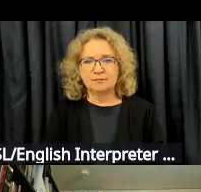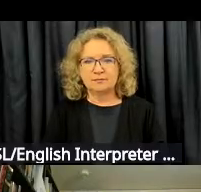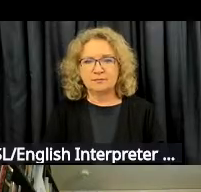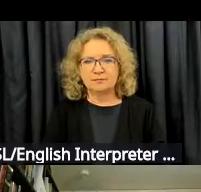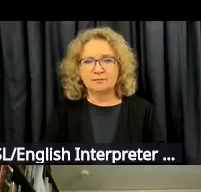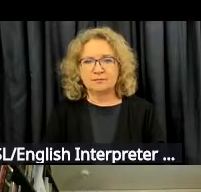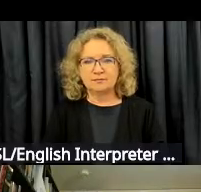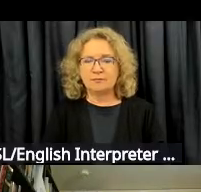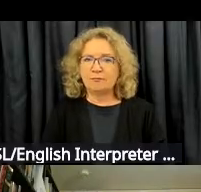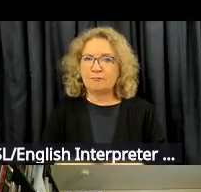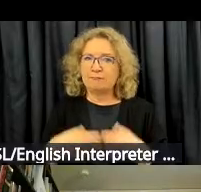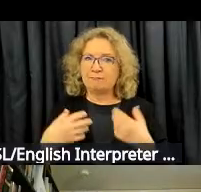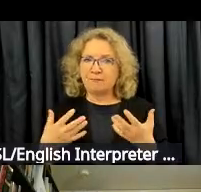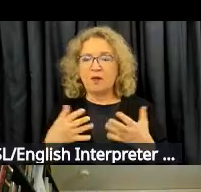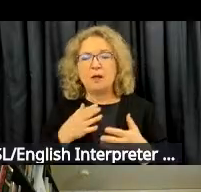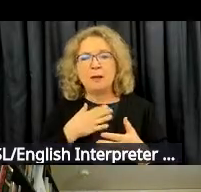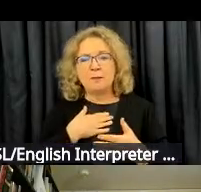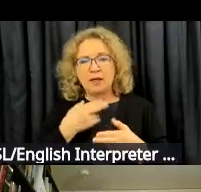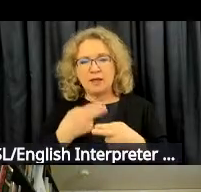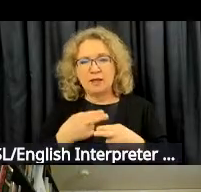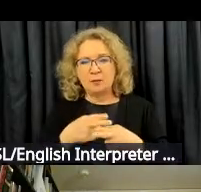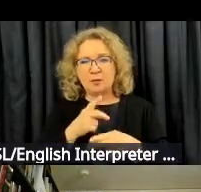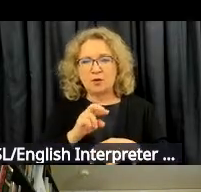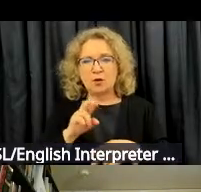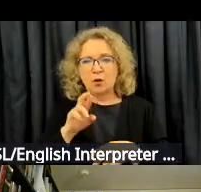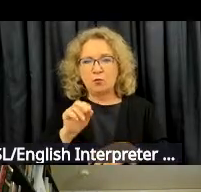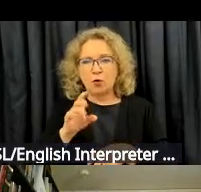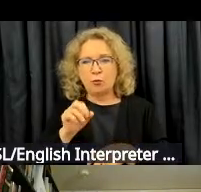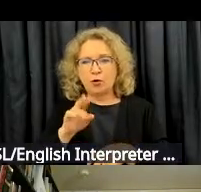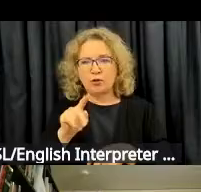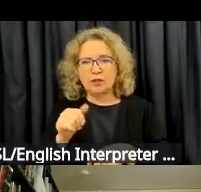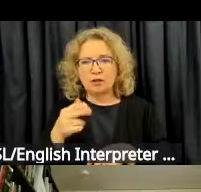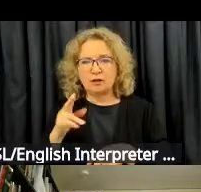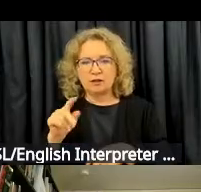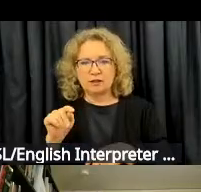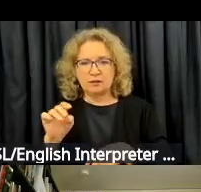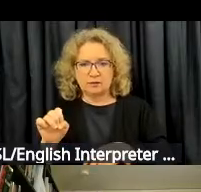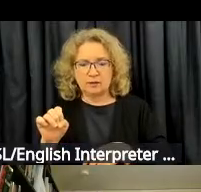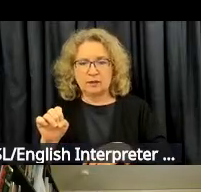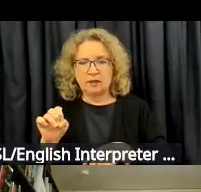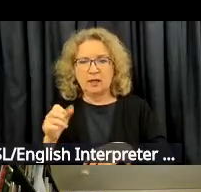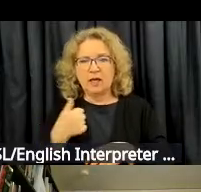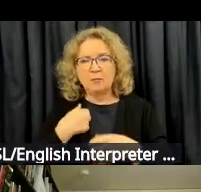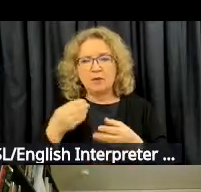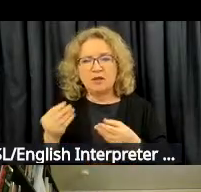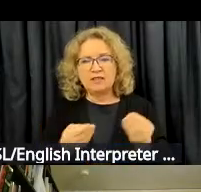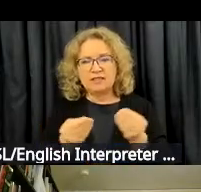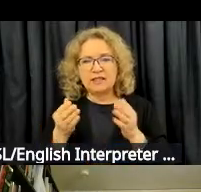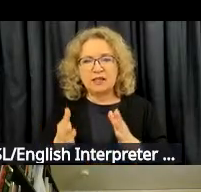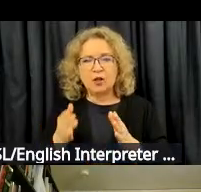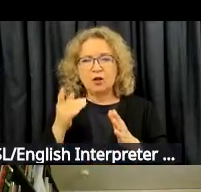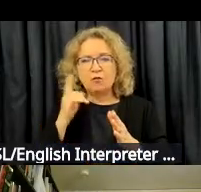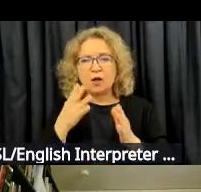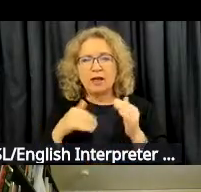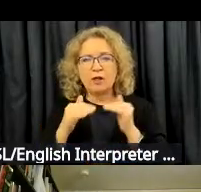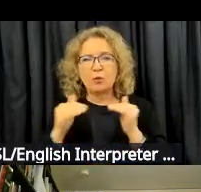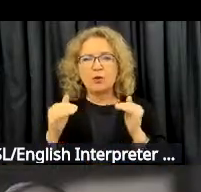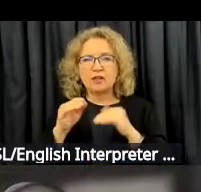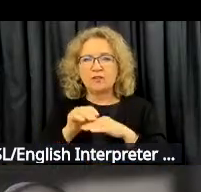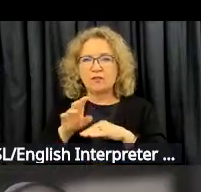Well, my name is Dr. Roberta Suzette Hunt, and I am a facilitator for the Equity Advisory